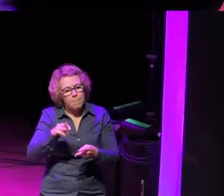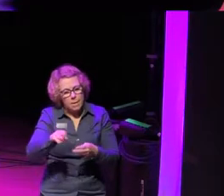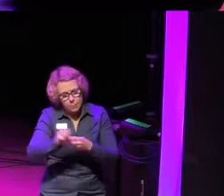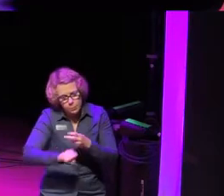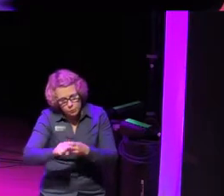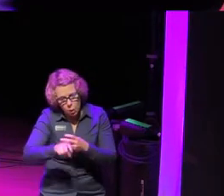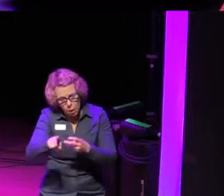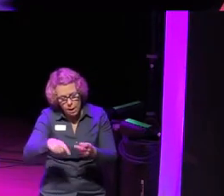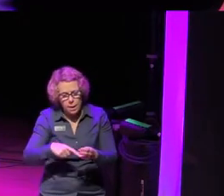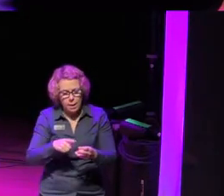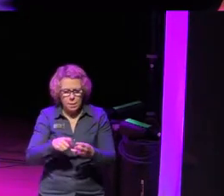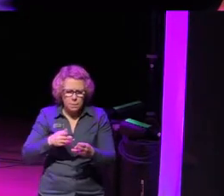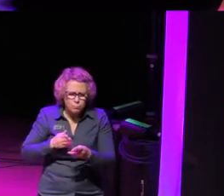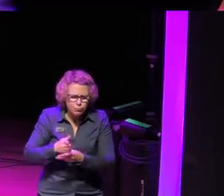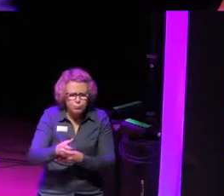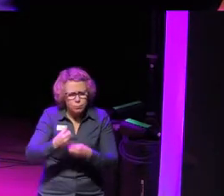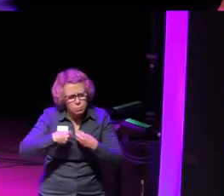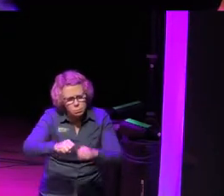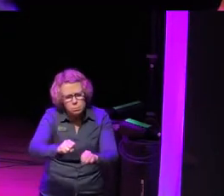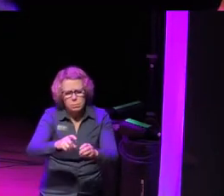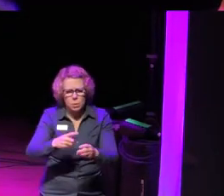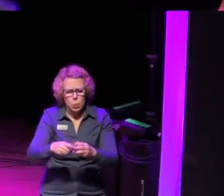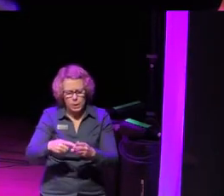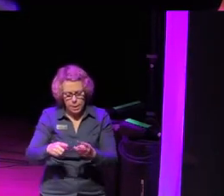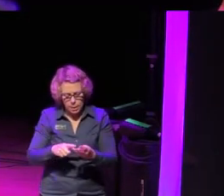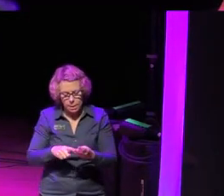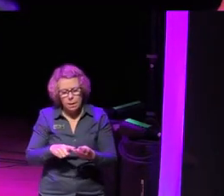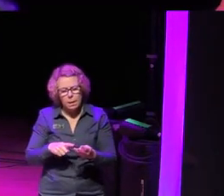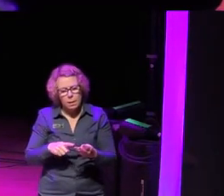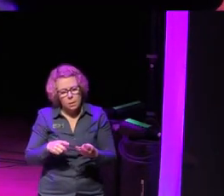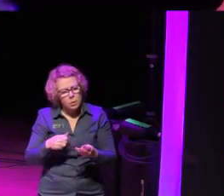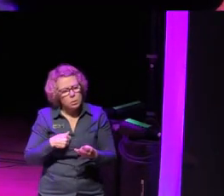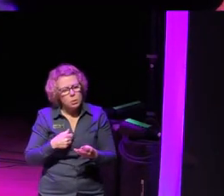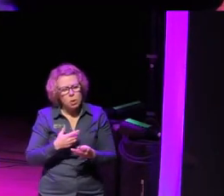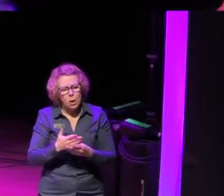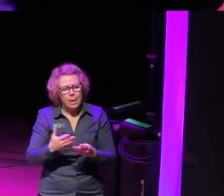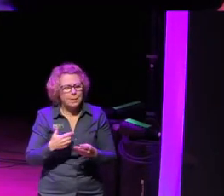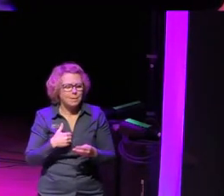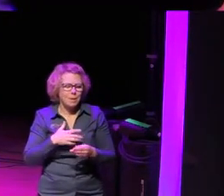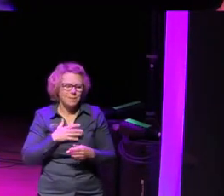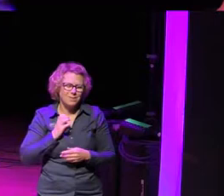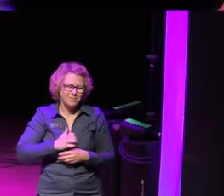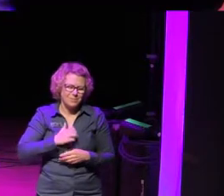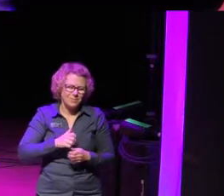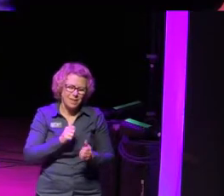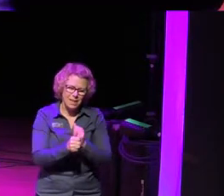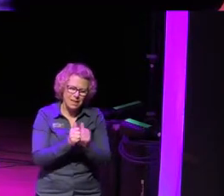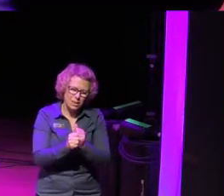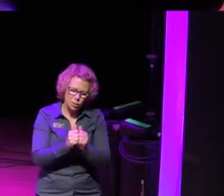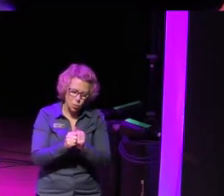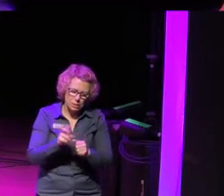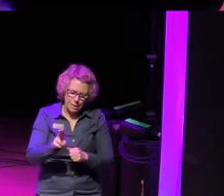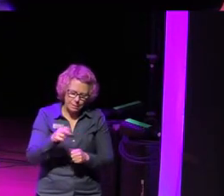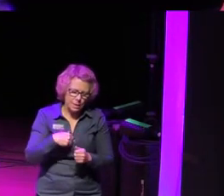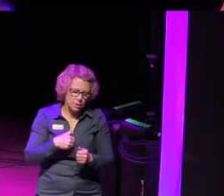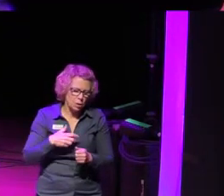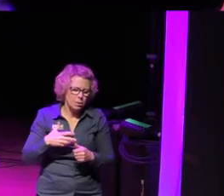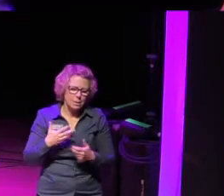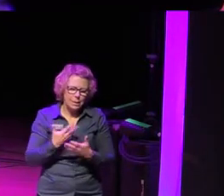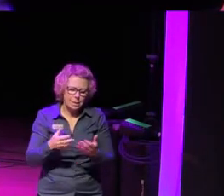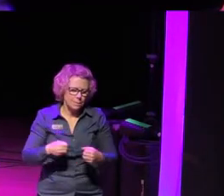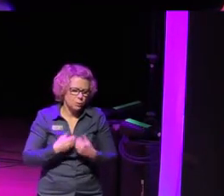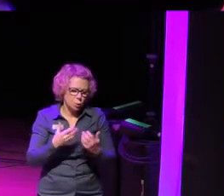defenders, monitors, etc. I am not a fan of sports at all, so I'm not a fan of sports metaphors really,